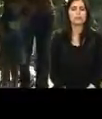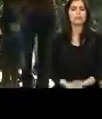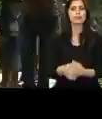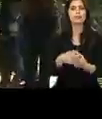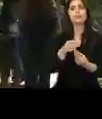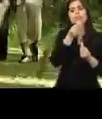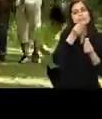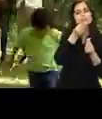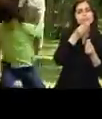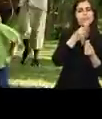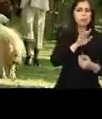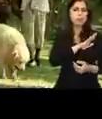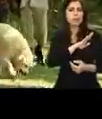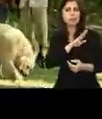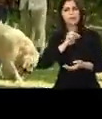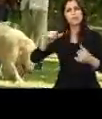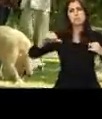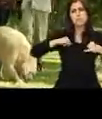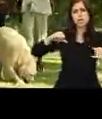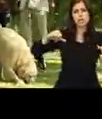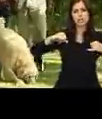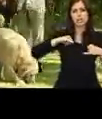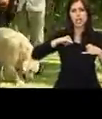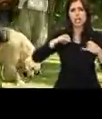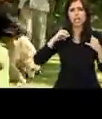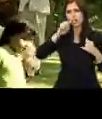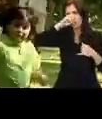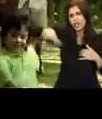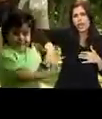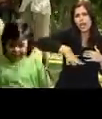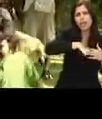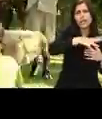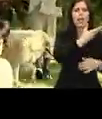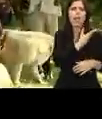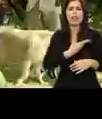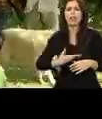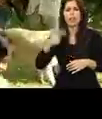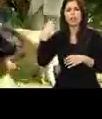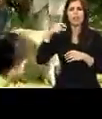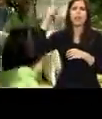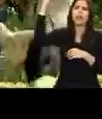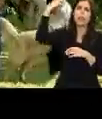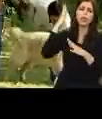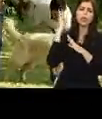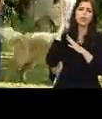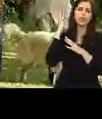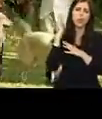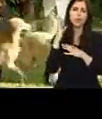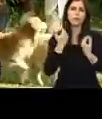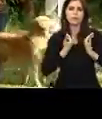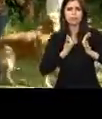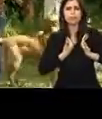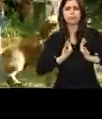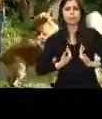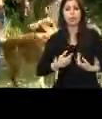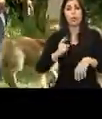Take part in wine tasting. Walk in the centuries-old gardens and discover a retreat of light and shadow in the